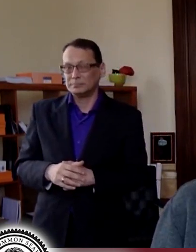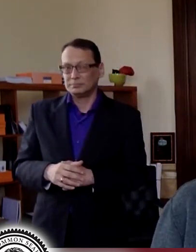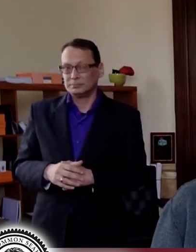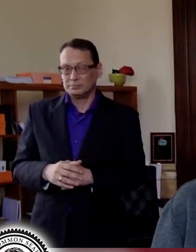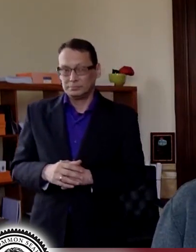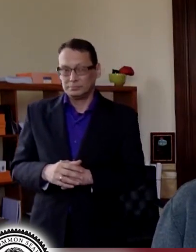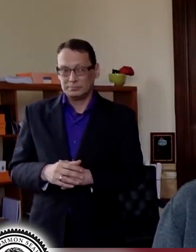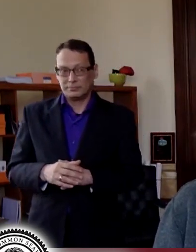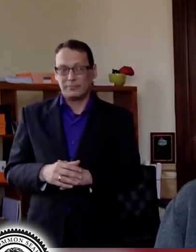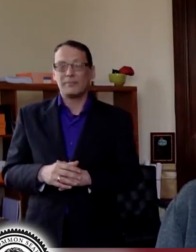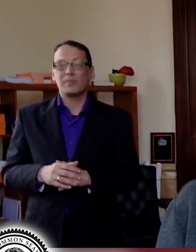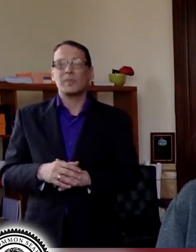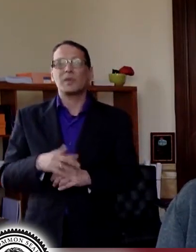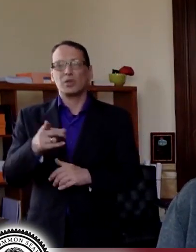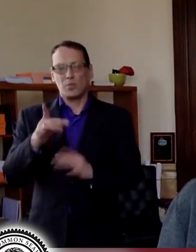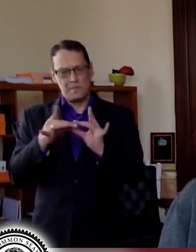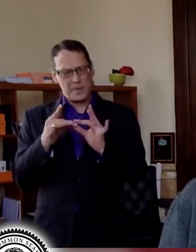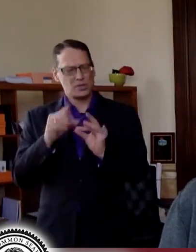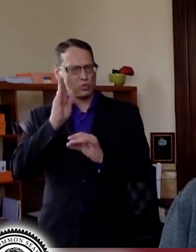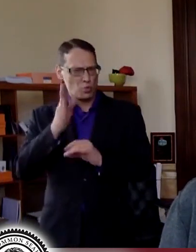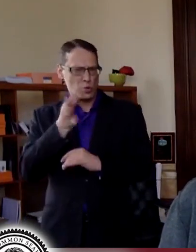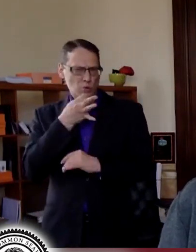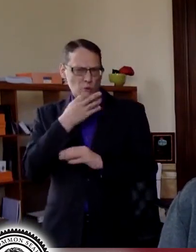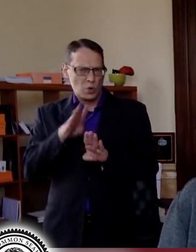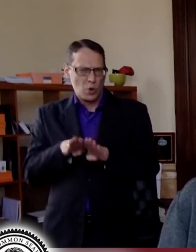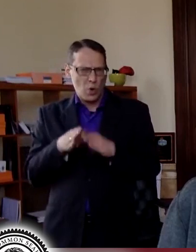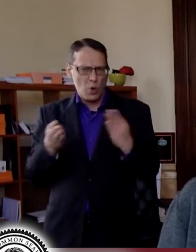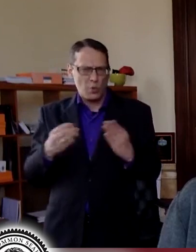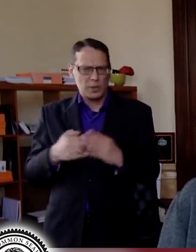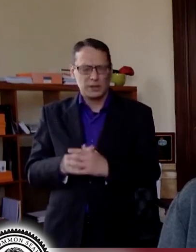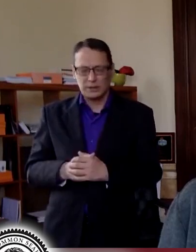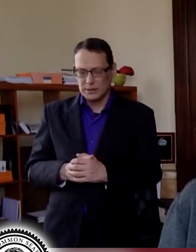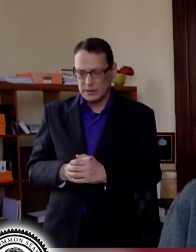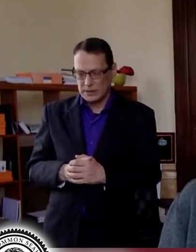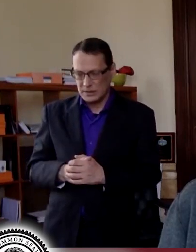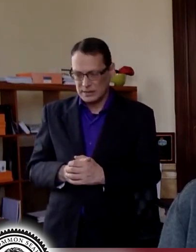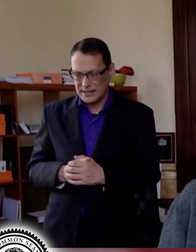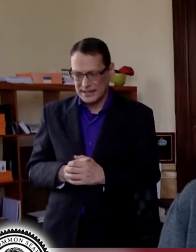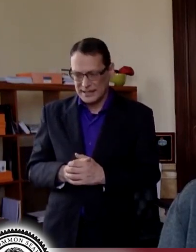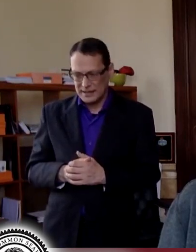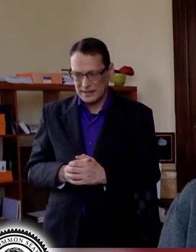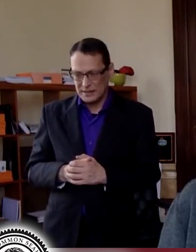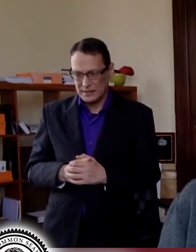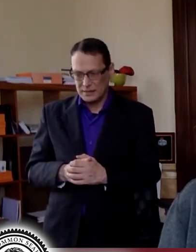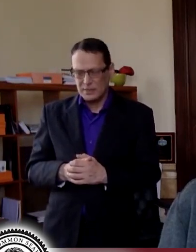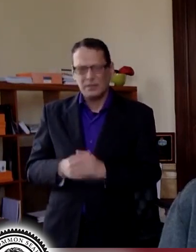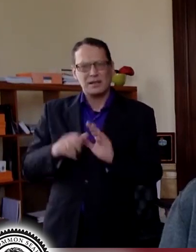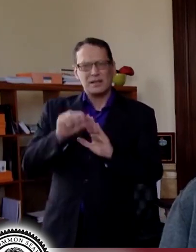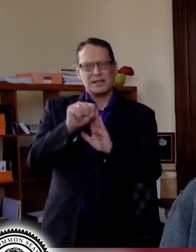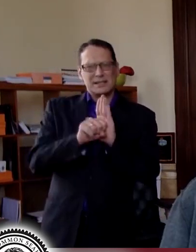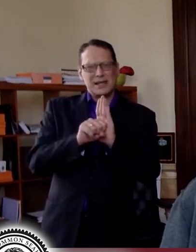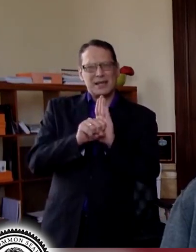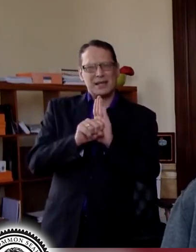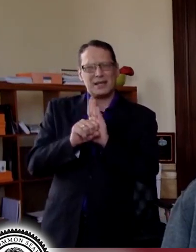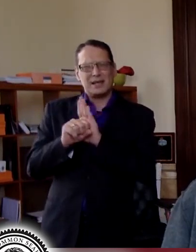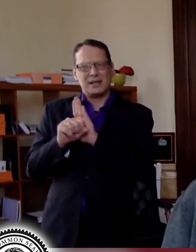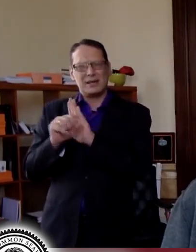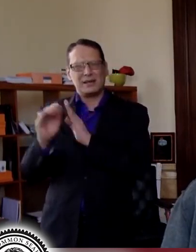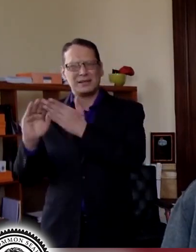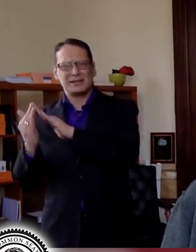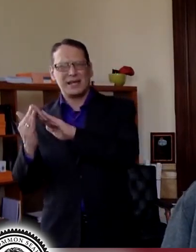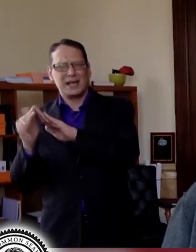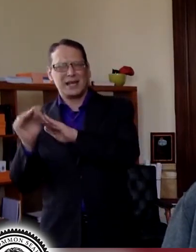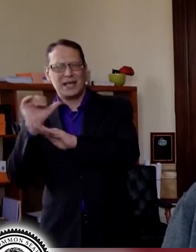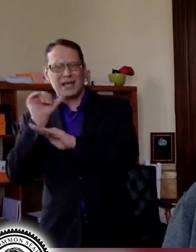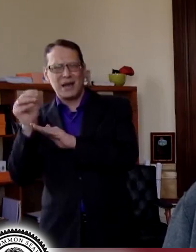lifted in about 10 days. Why isn't the city aligned with the state and also doing May 4th?